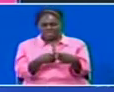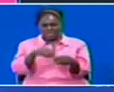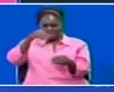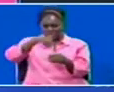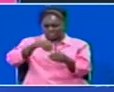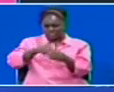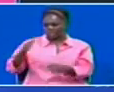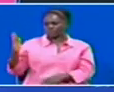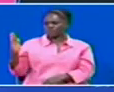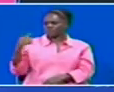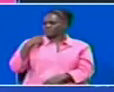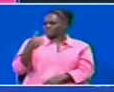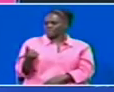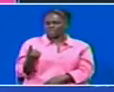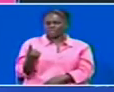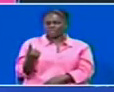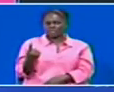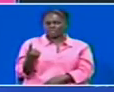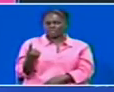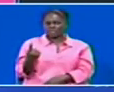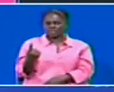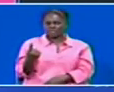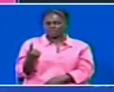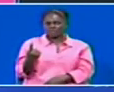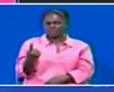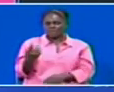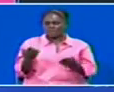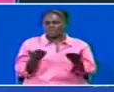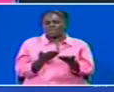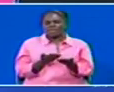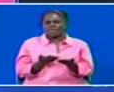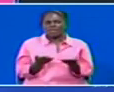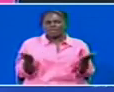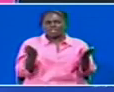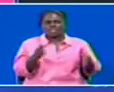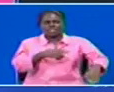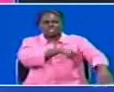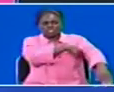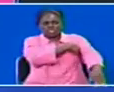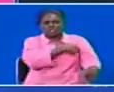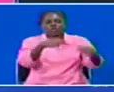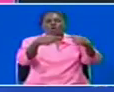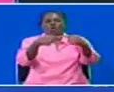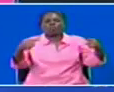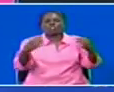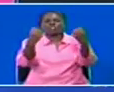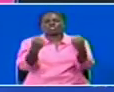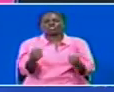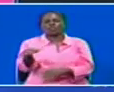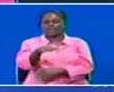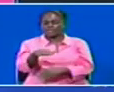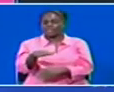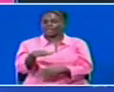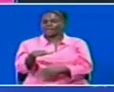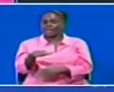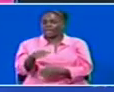Interior comes in and says that any chief in opposition stronghold